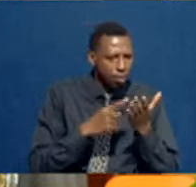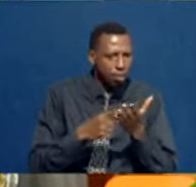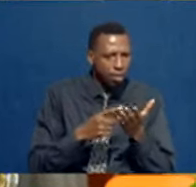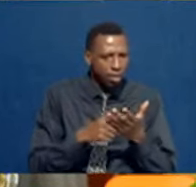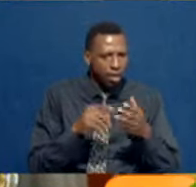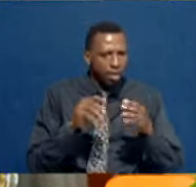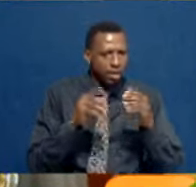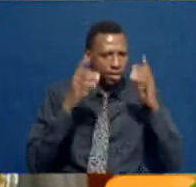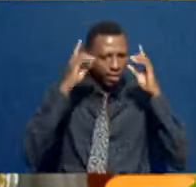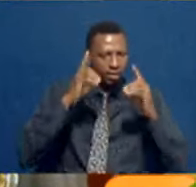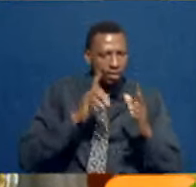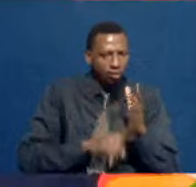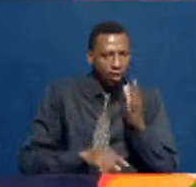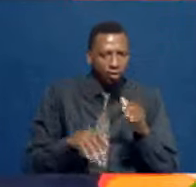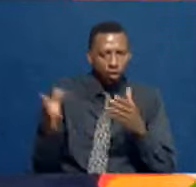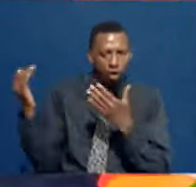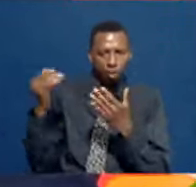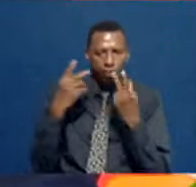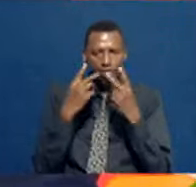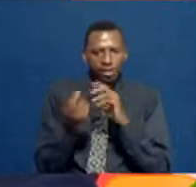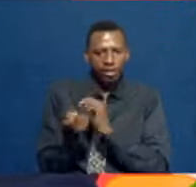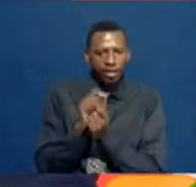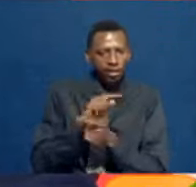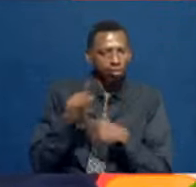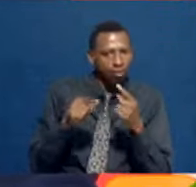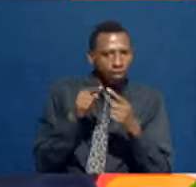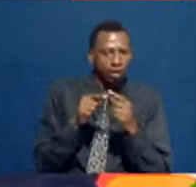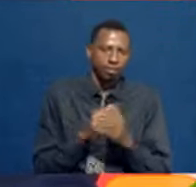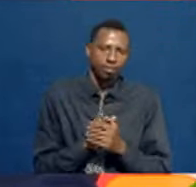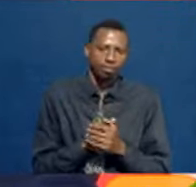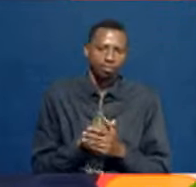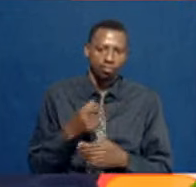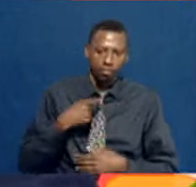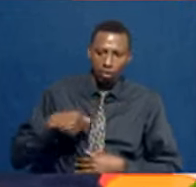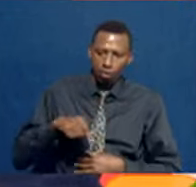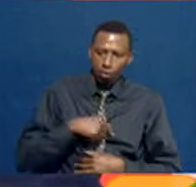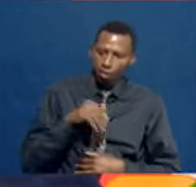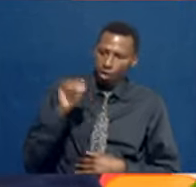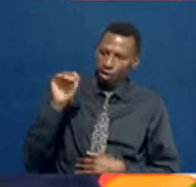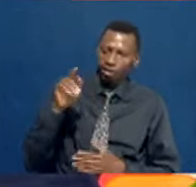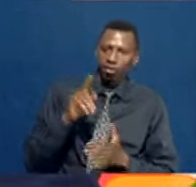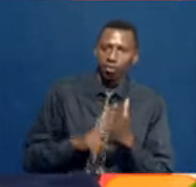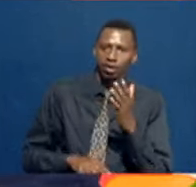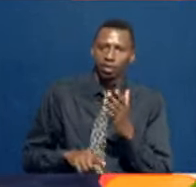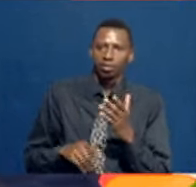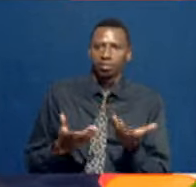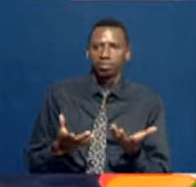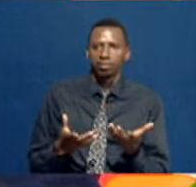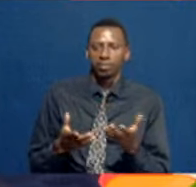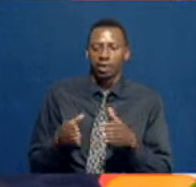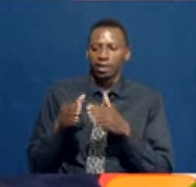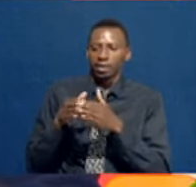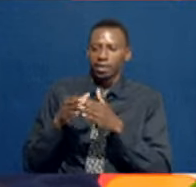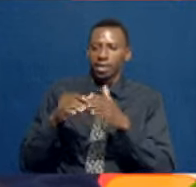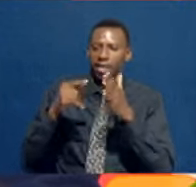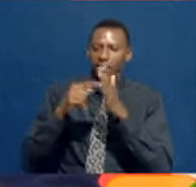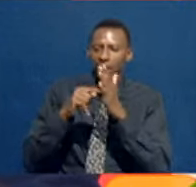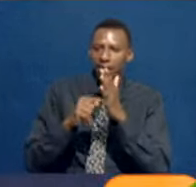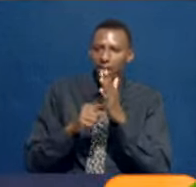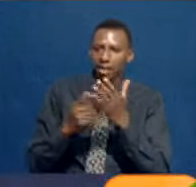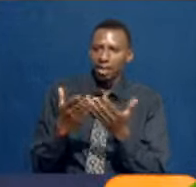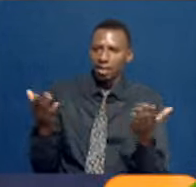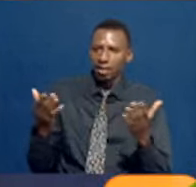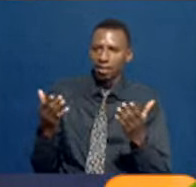see tangible change? We have asked them that the lewd character, sexualized content that